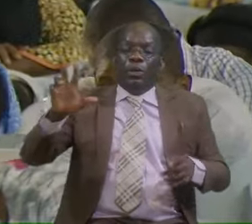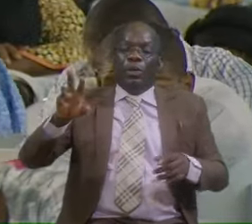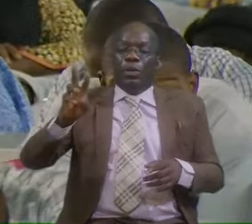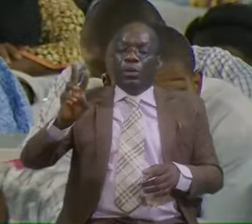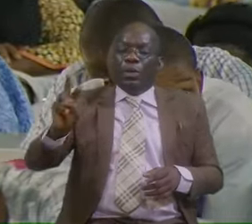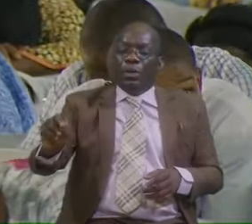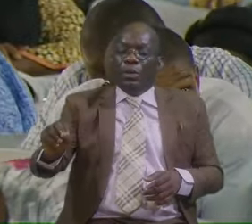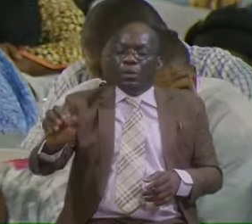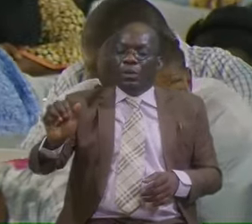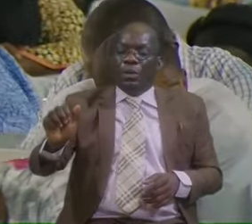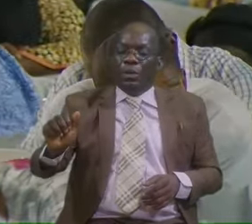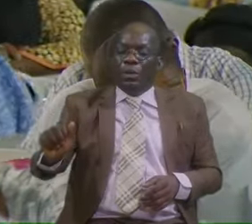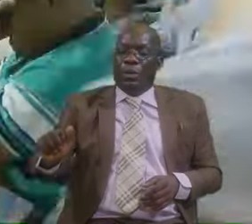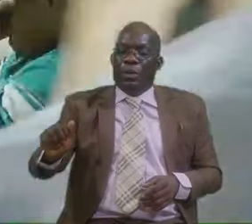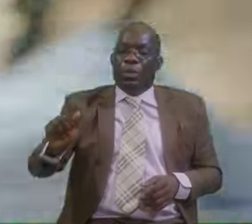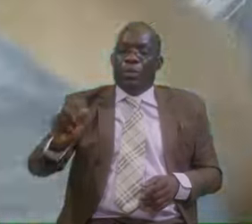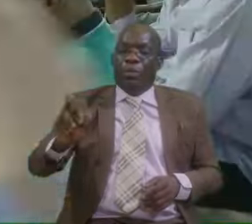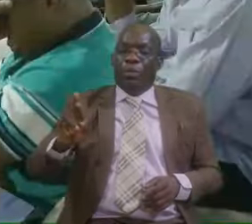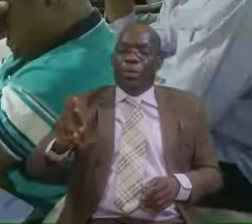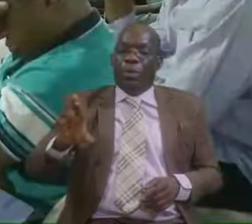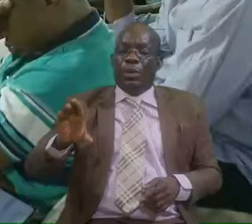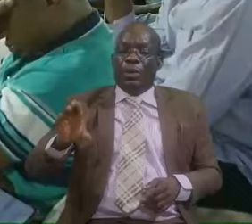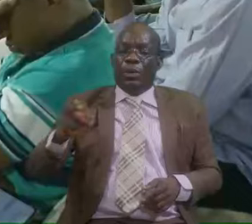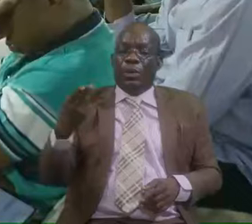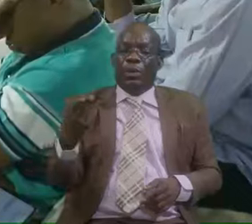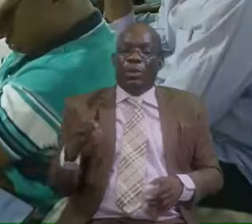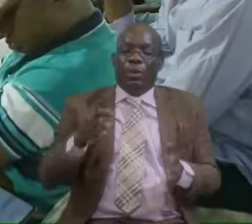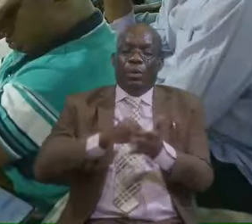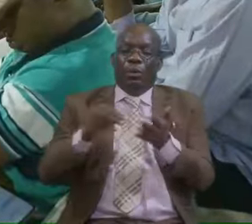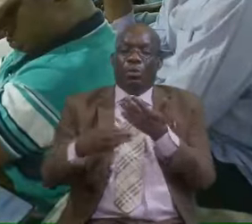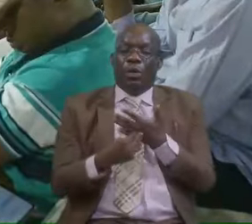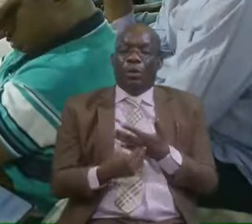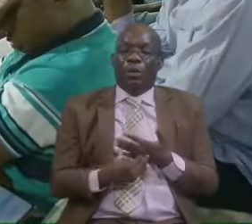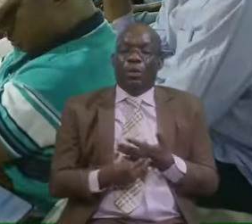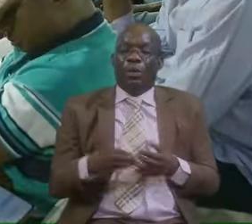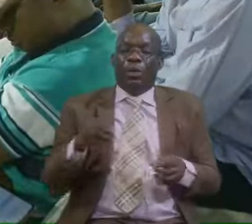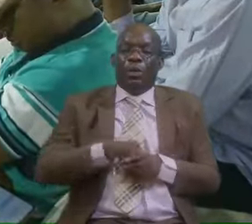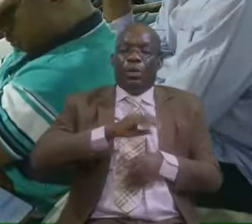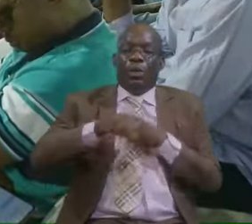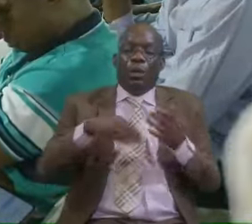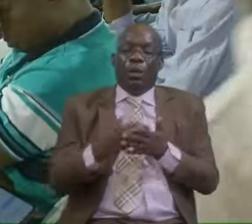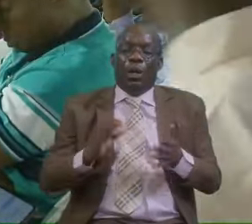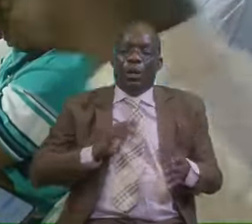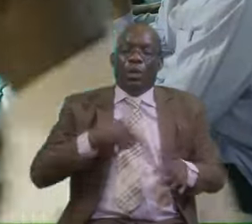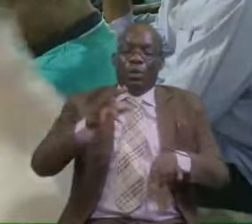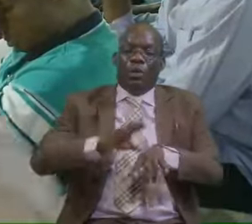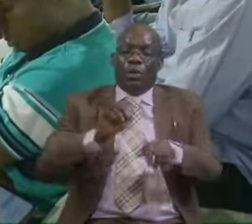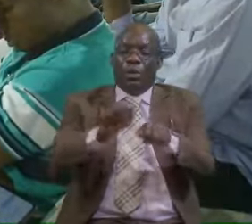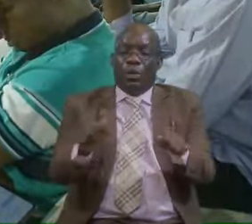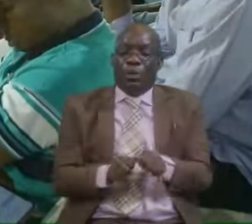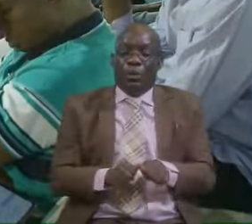2024. In all our churches globally, more details about this will be sent to